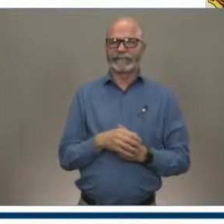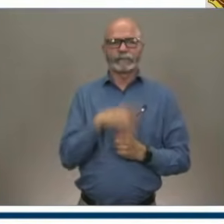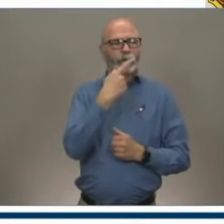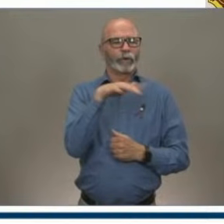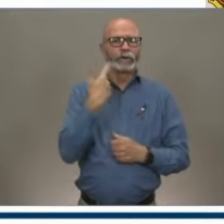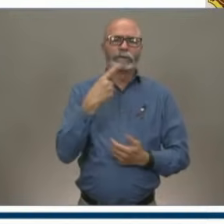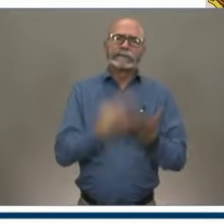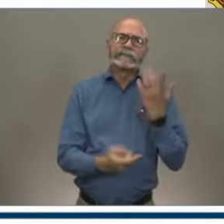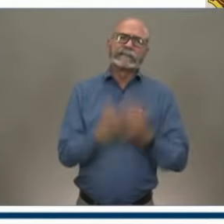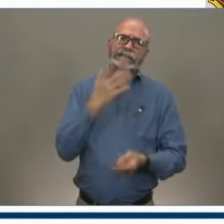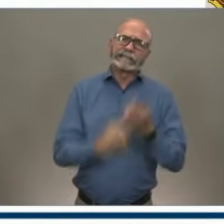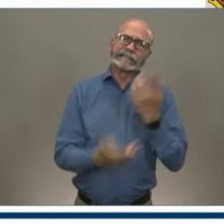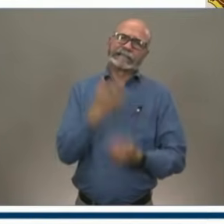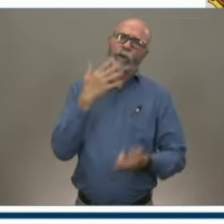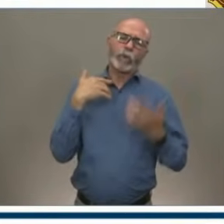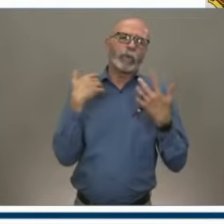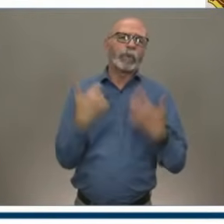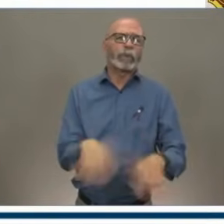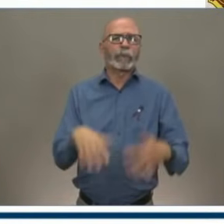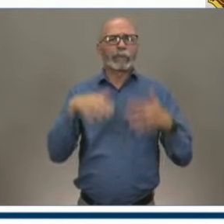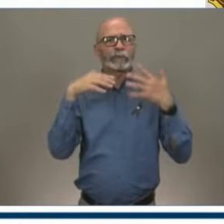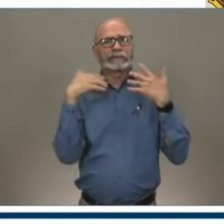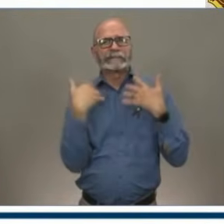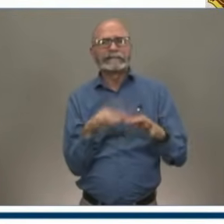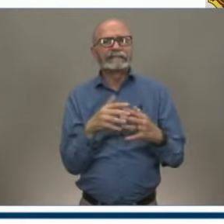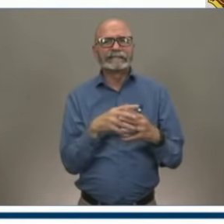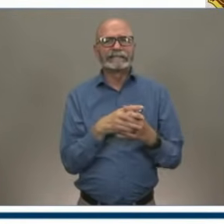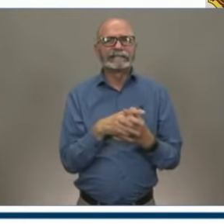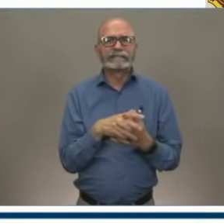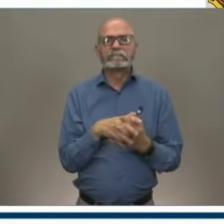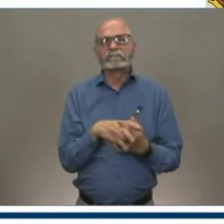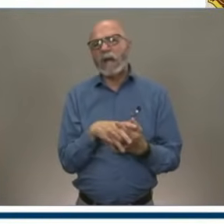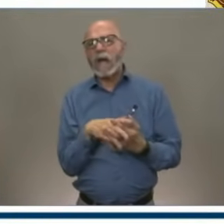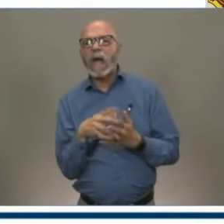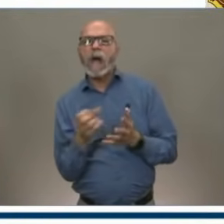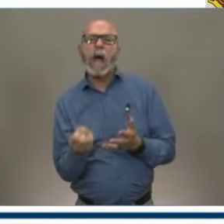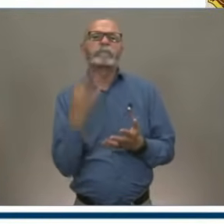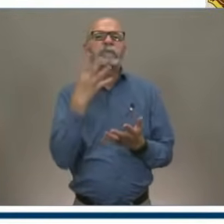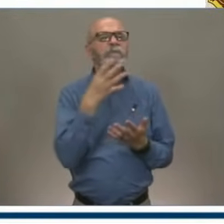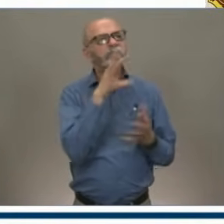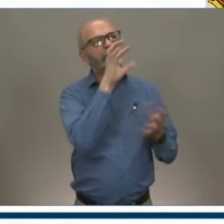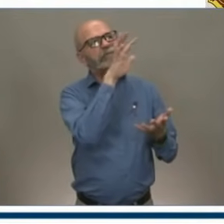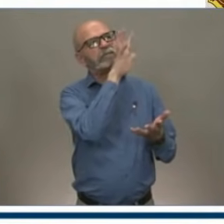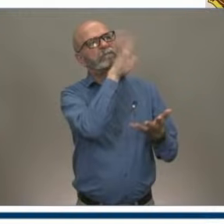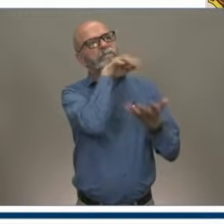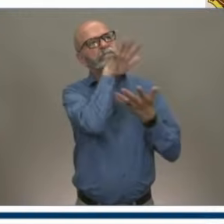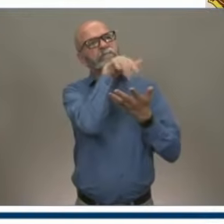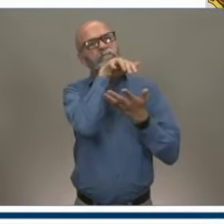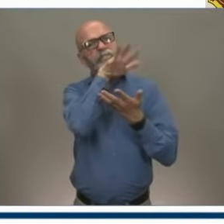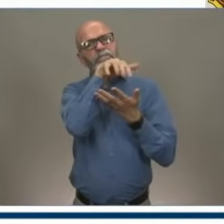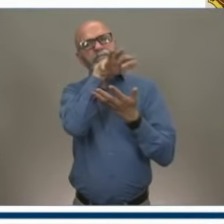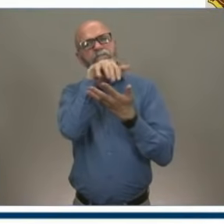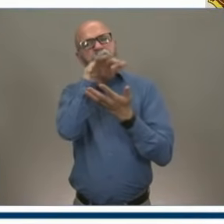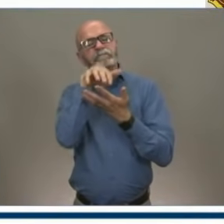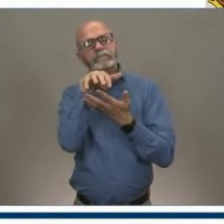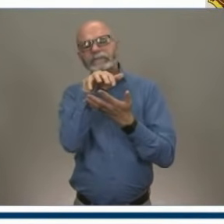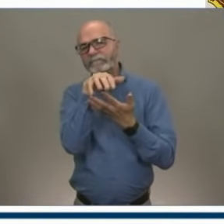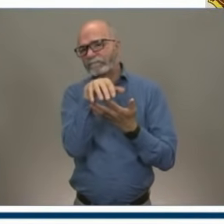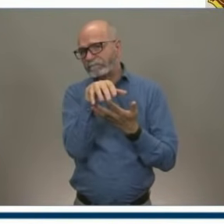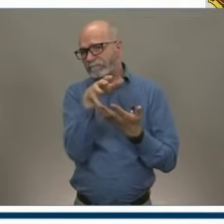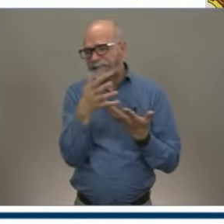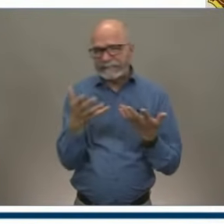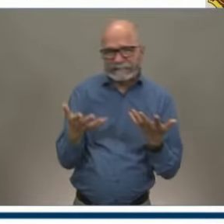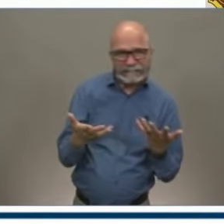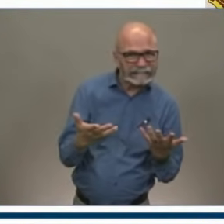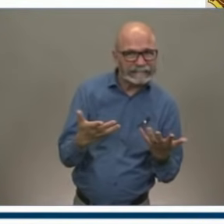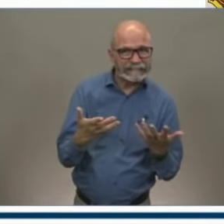about how much doses or how the doses will be parceled out. There's been a lot of discussion about per capita share. Obviously,